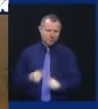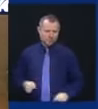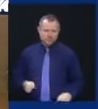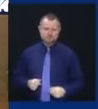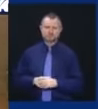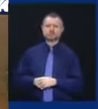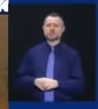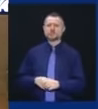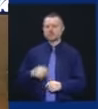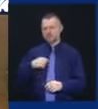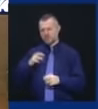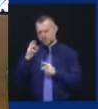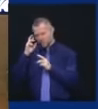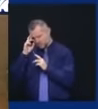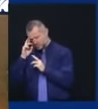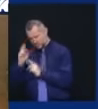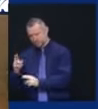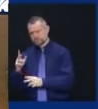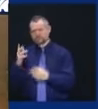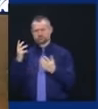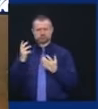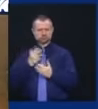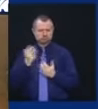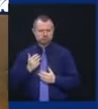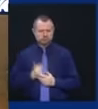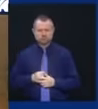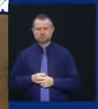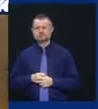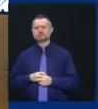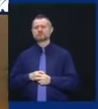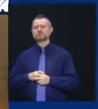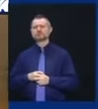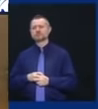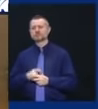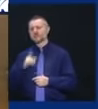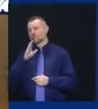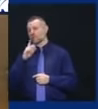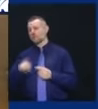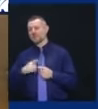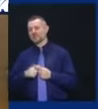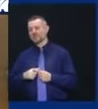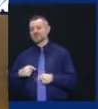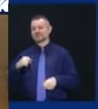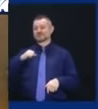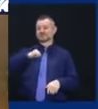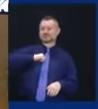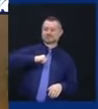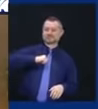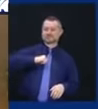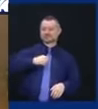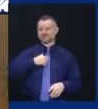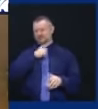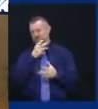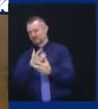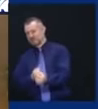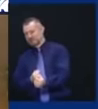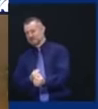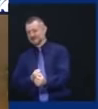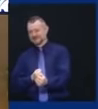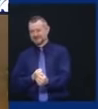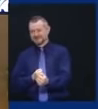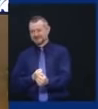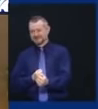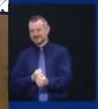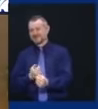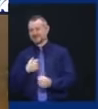tremendous respect for the Reverend. On the issue of distrust, hesitancy, and I'm with Reverend Richardson. I